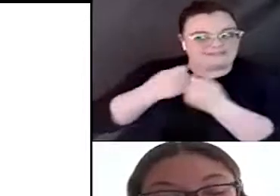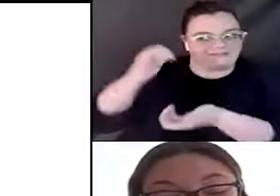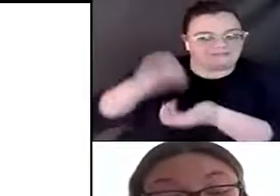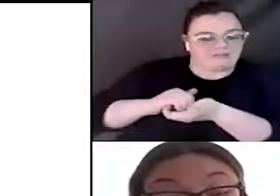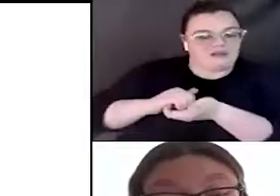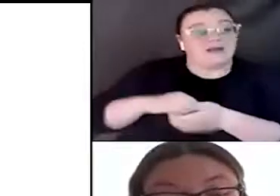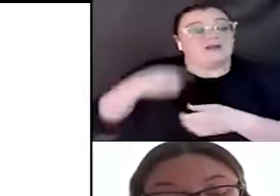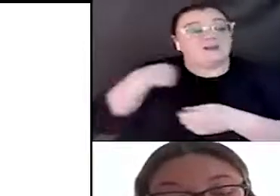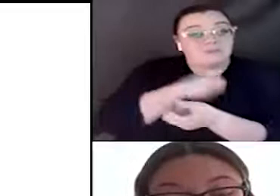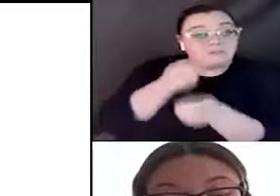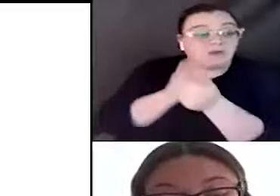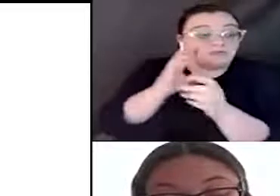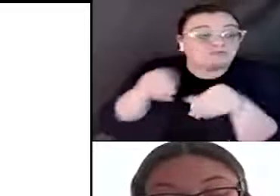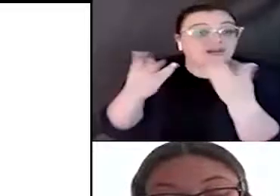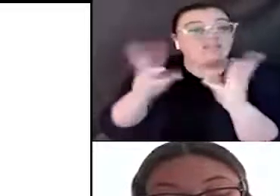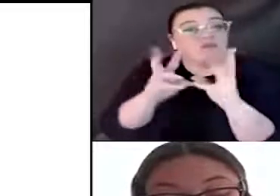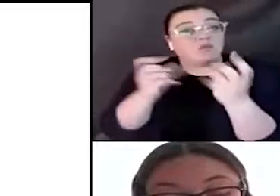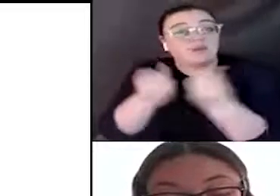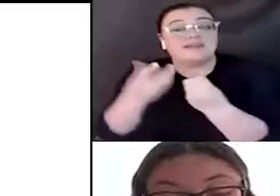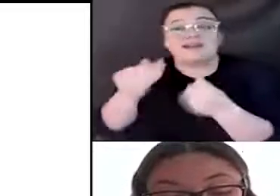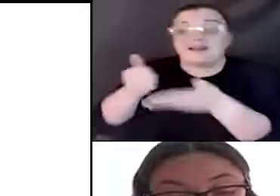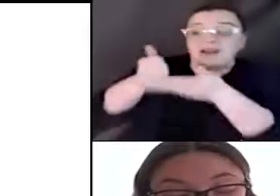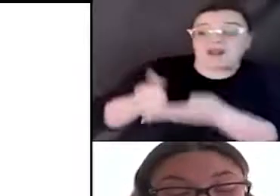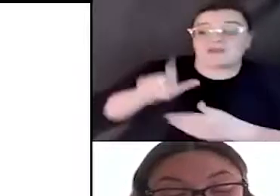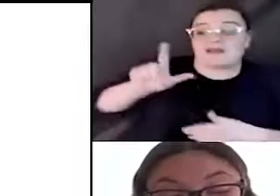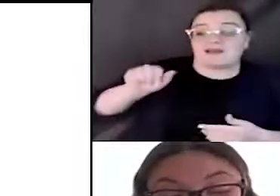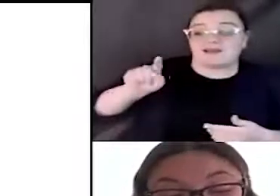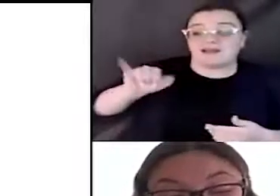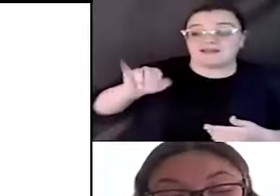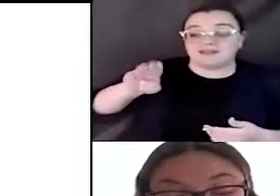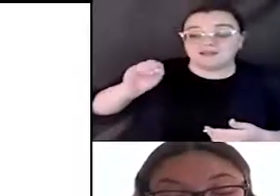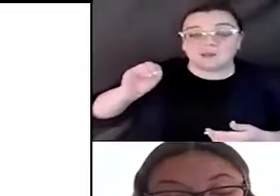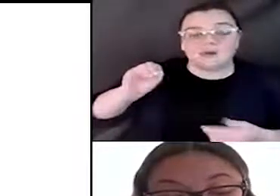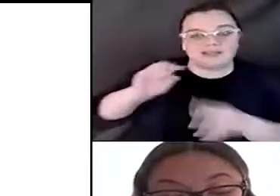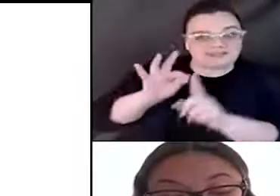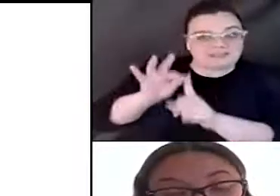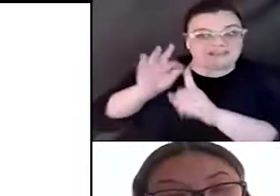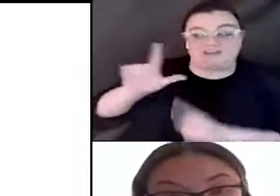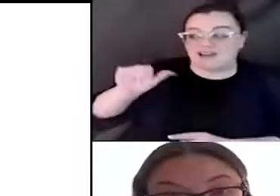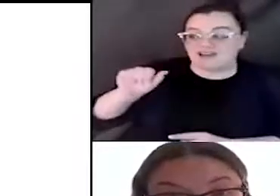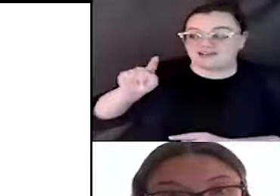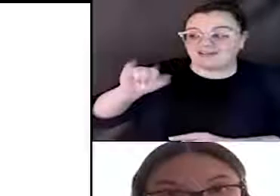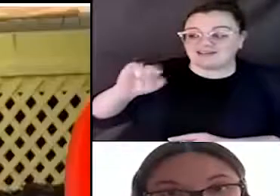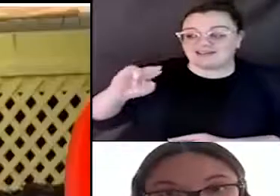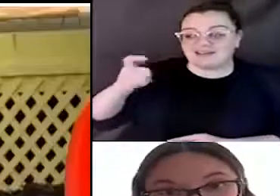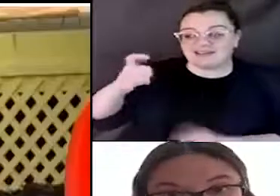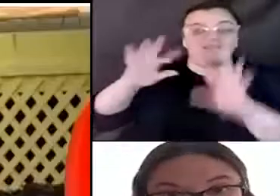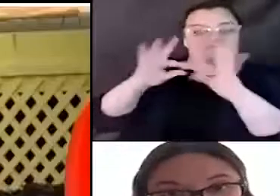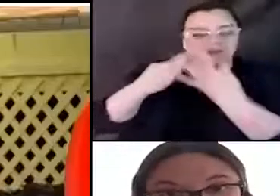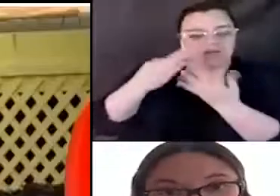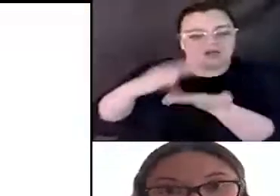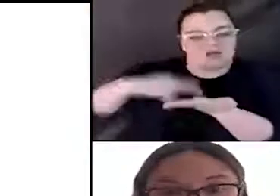having workshops and helping the Latino culture, especially the Latinx families, get educated on what is the